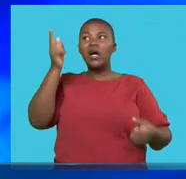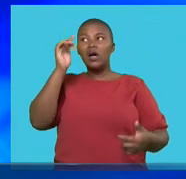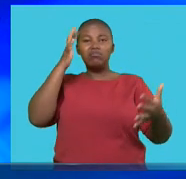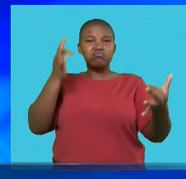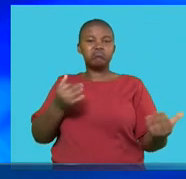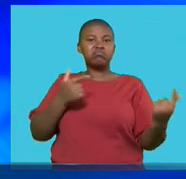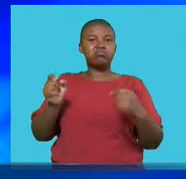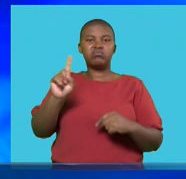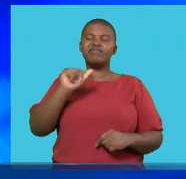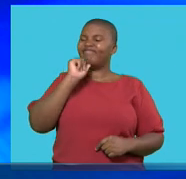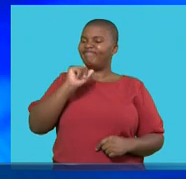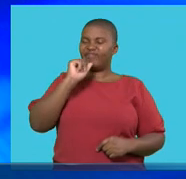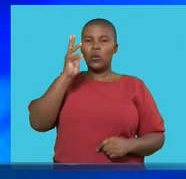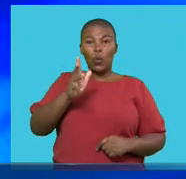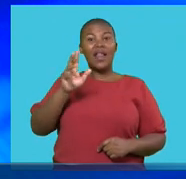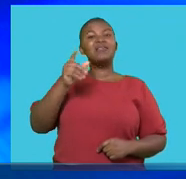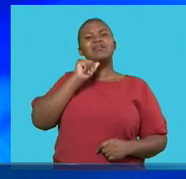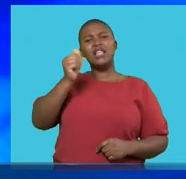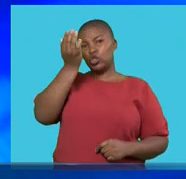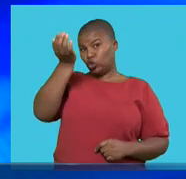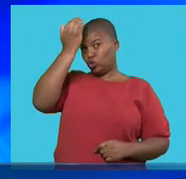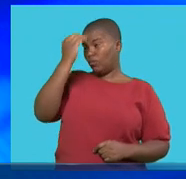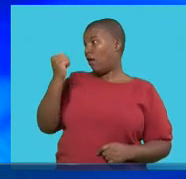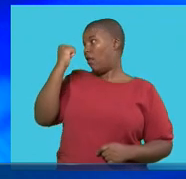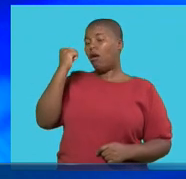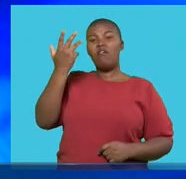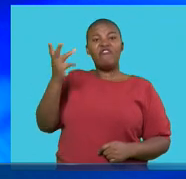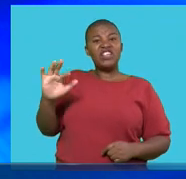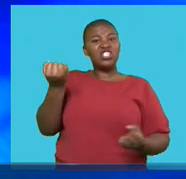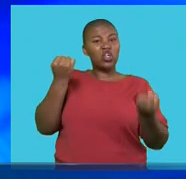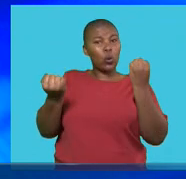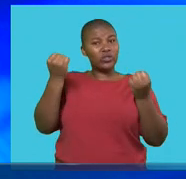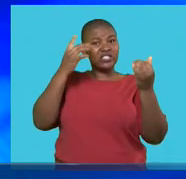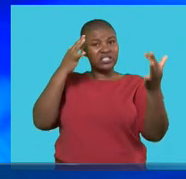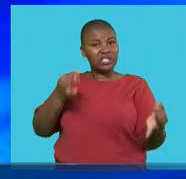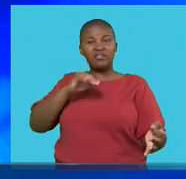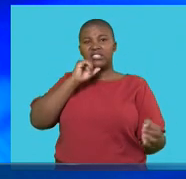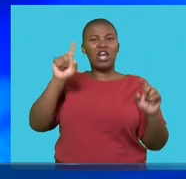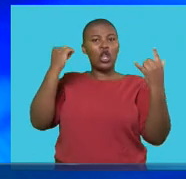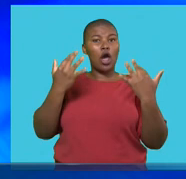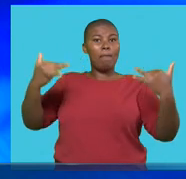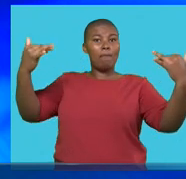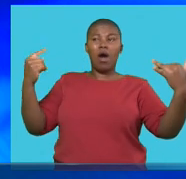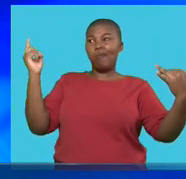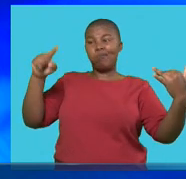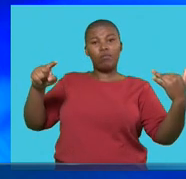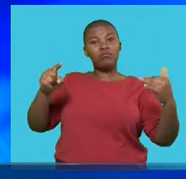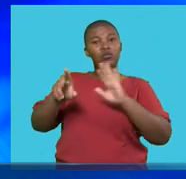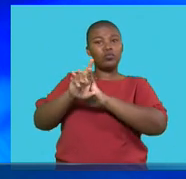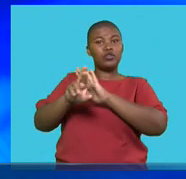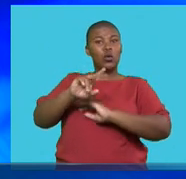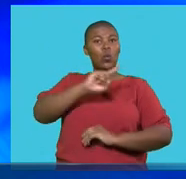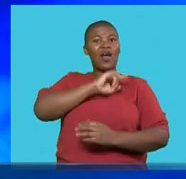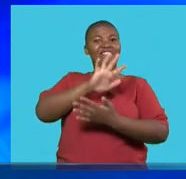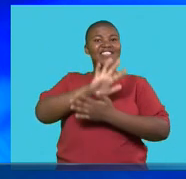down against the party's member, Jacob Zuma, yesterday. The court ruled that Zuma is ineligible to have a seat in parliament after his